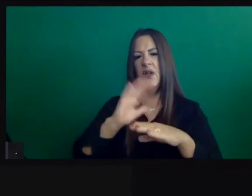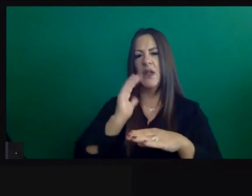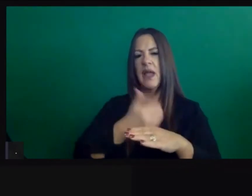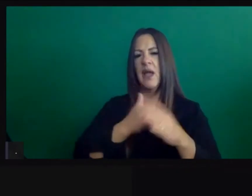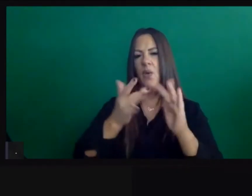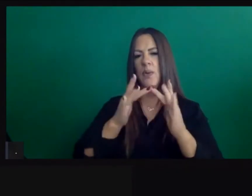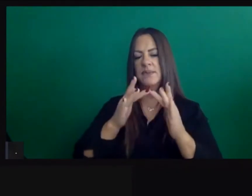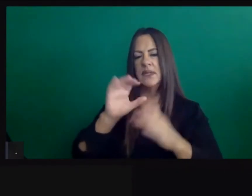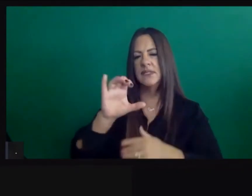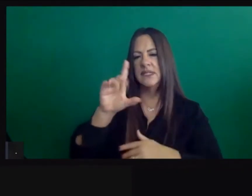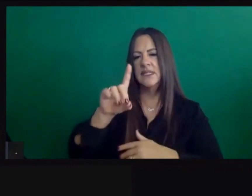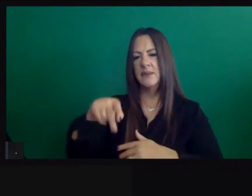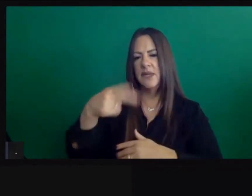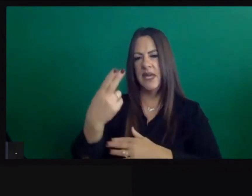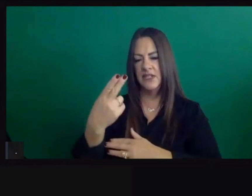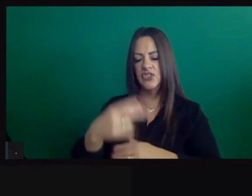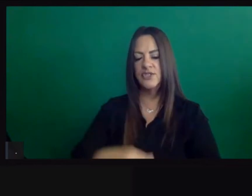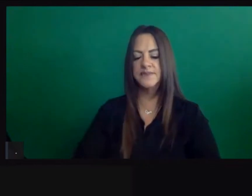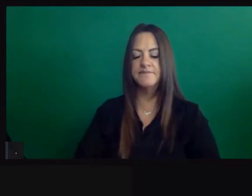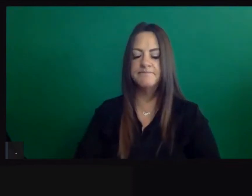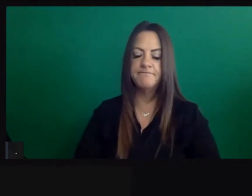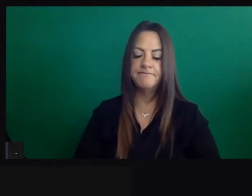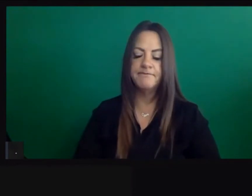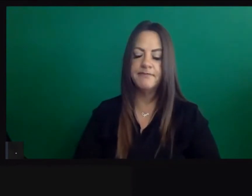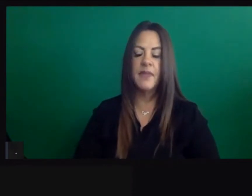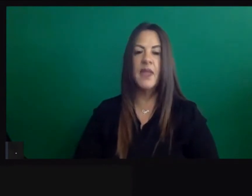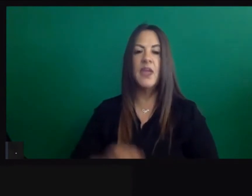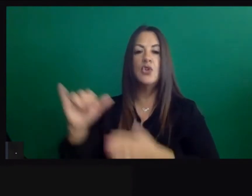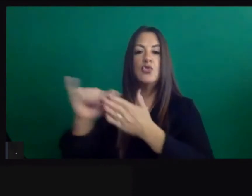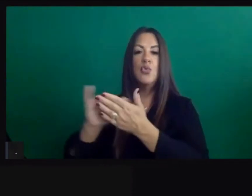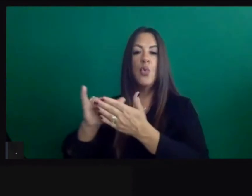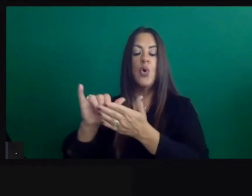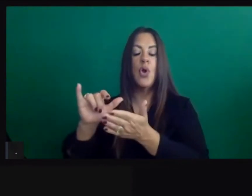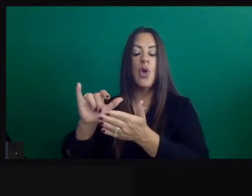Joe Cohen, the New York Times.